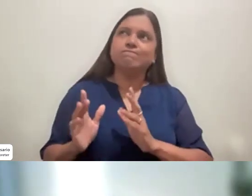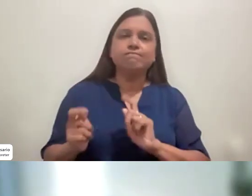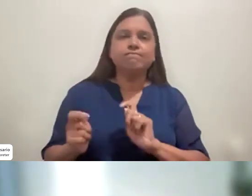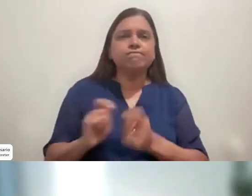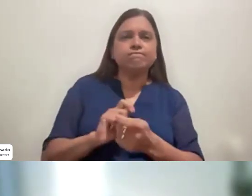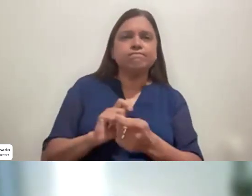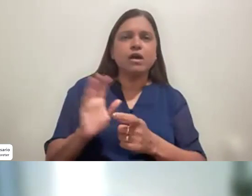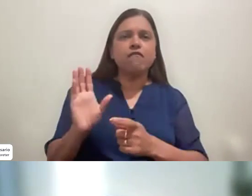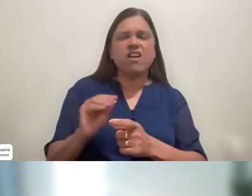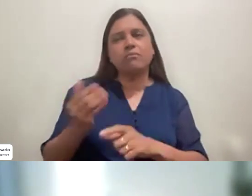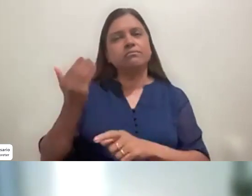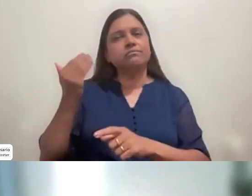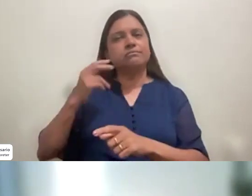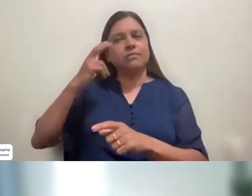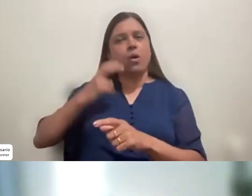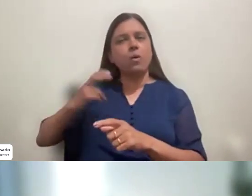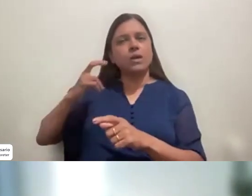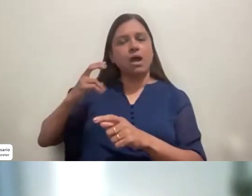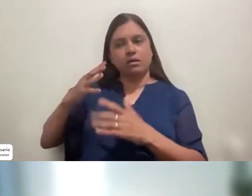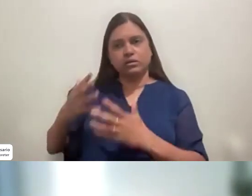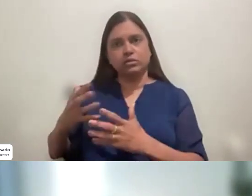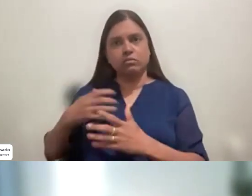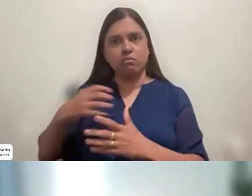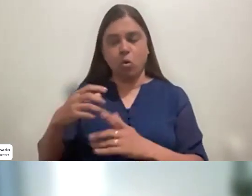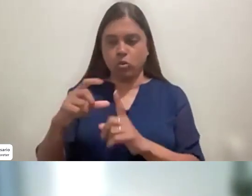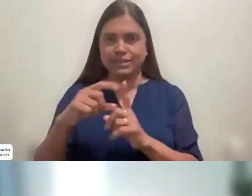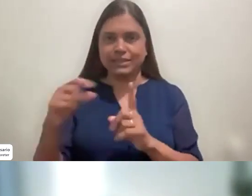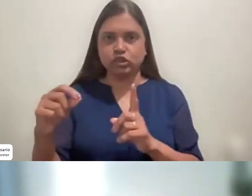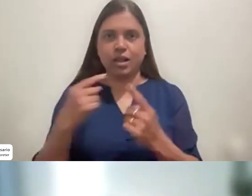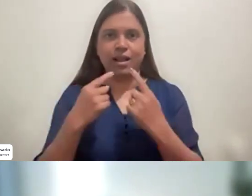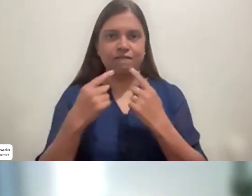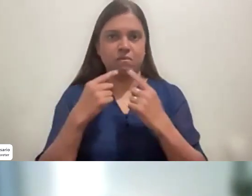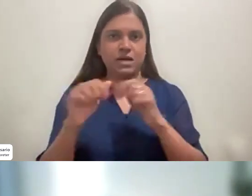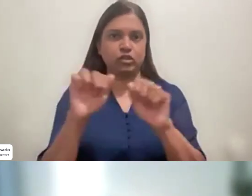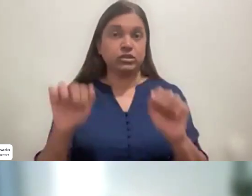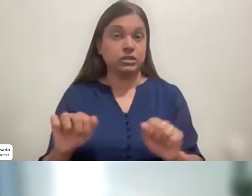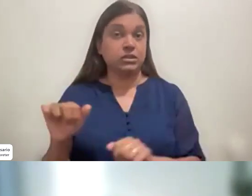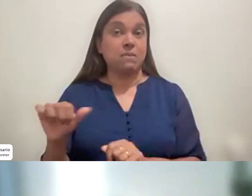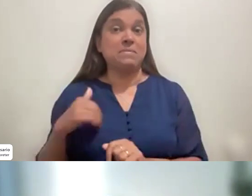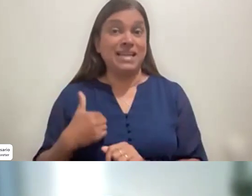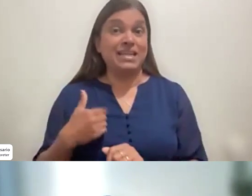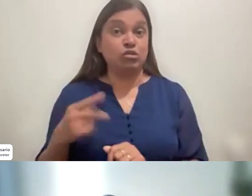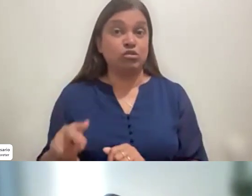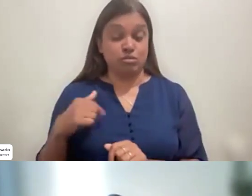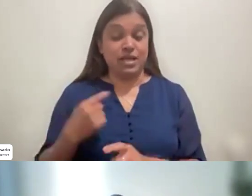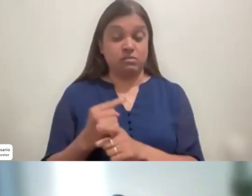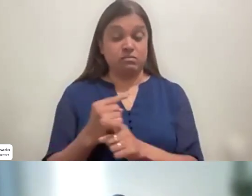of traditional to more digital and information system. This is where we really need to talking